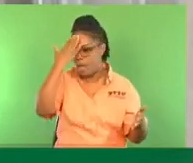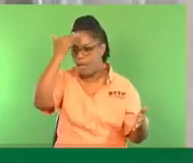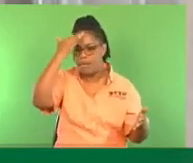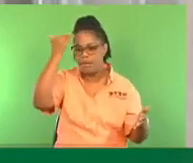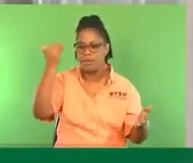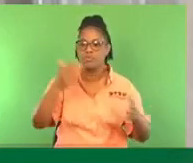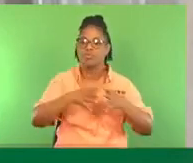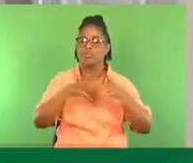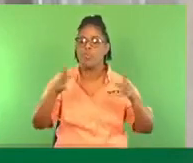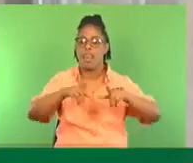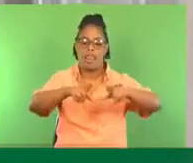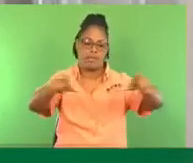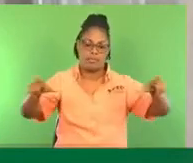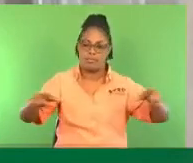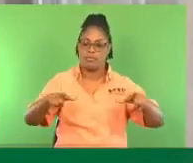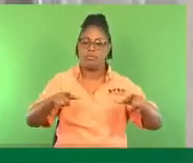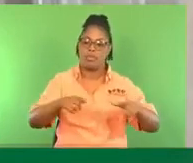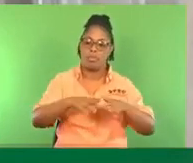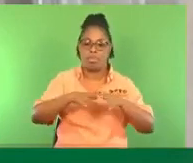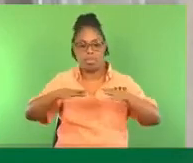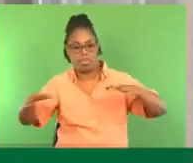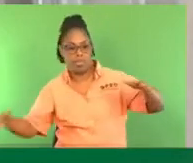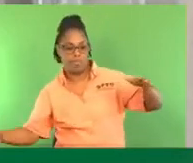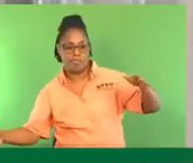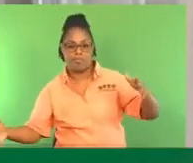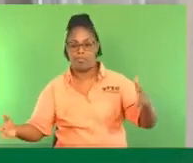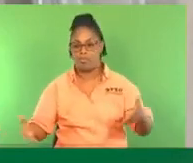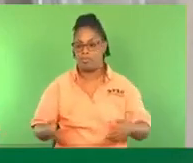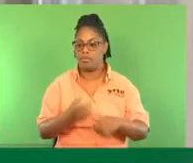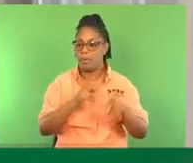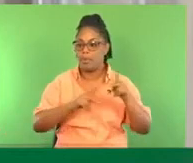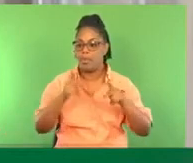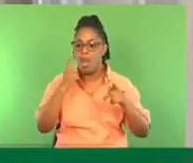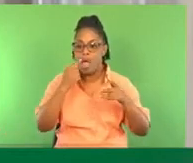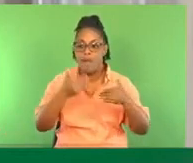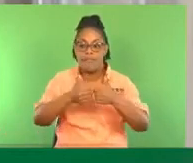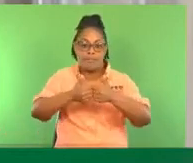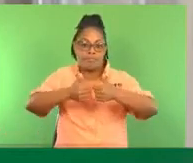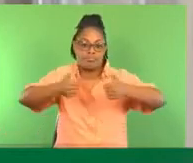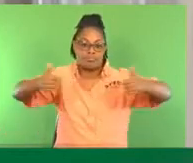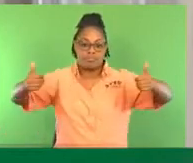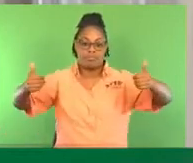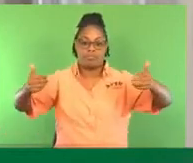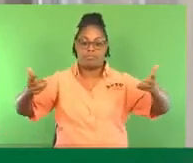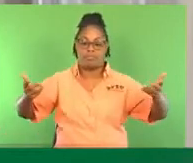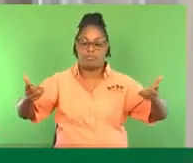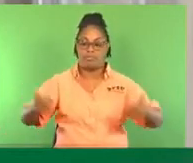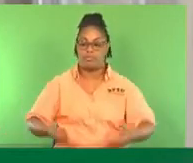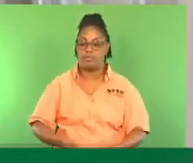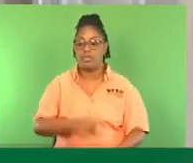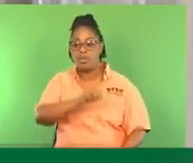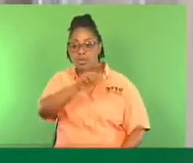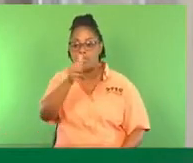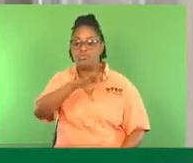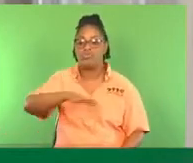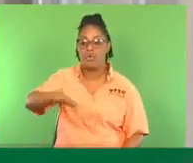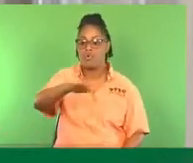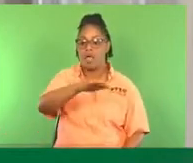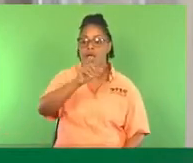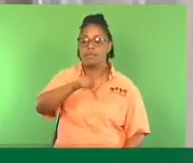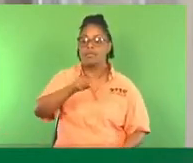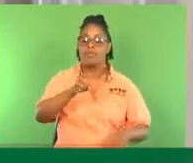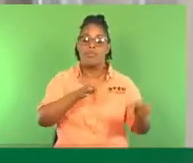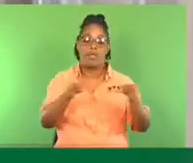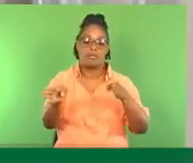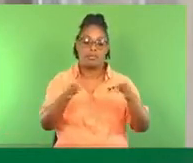landslips. So these people are basically cut off. The elderly of the constituency that also need a bus service, and I remember during the People's